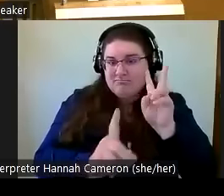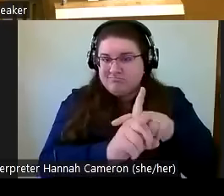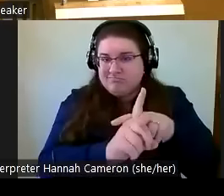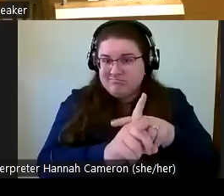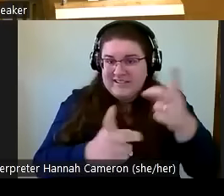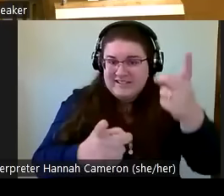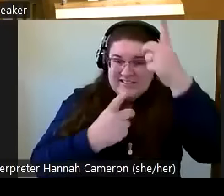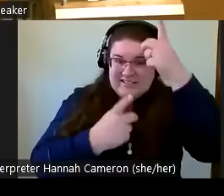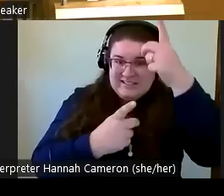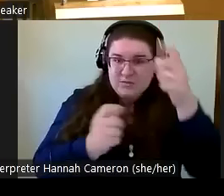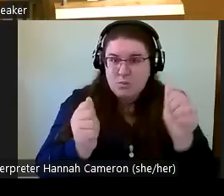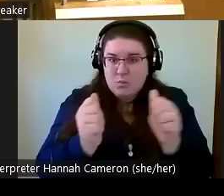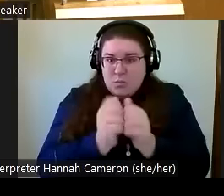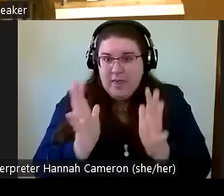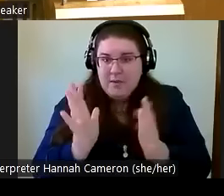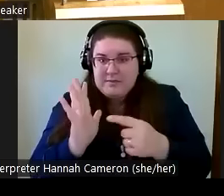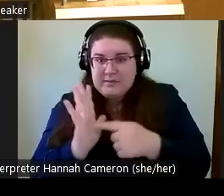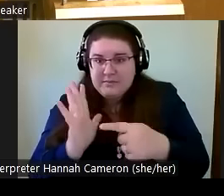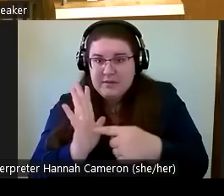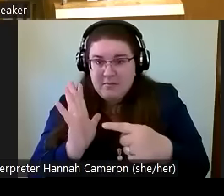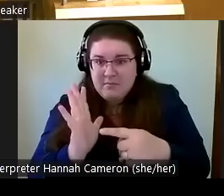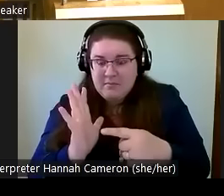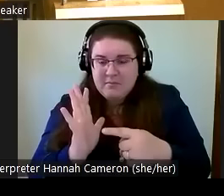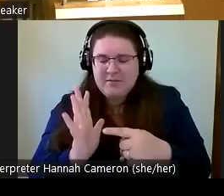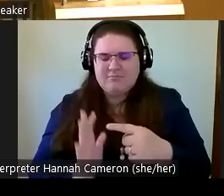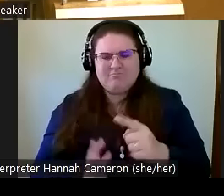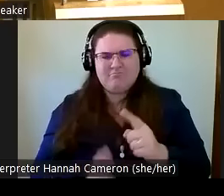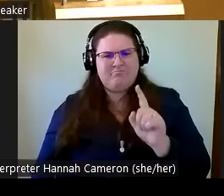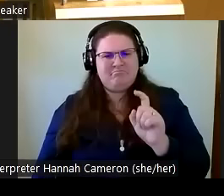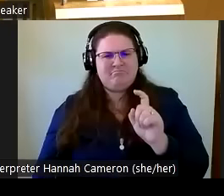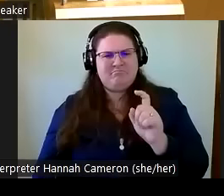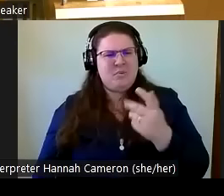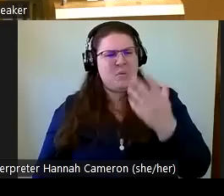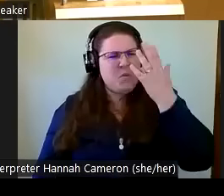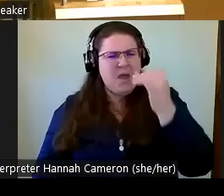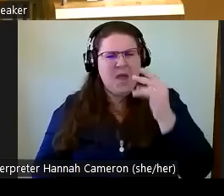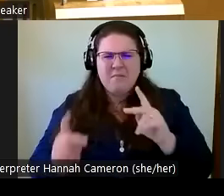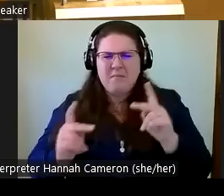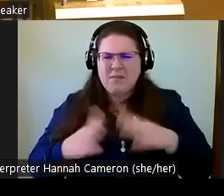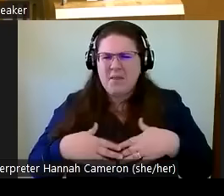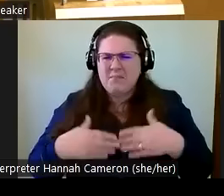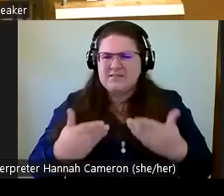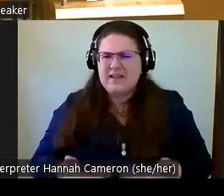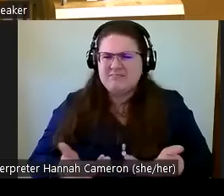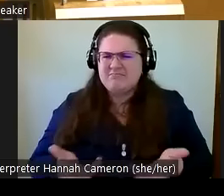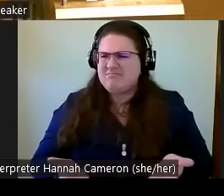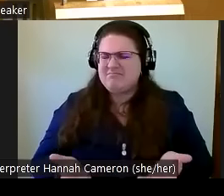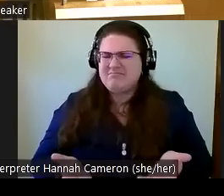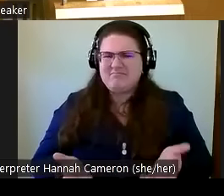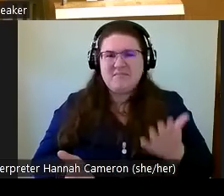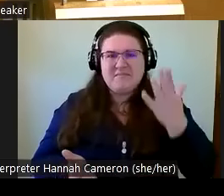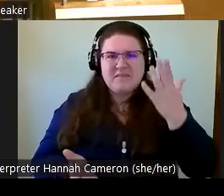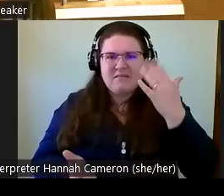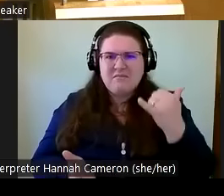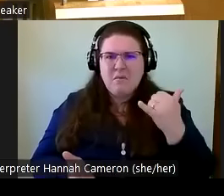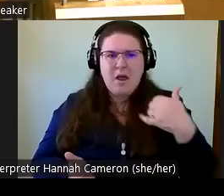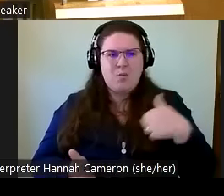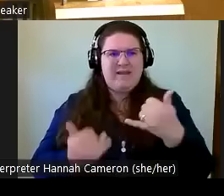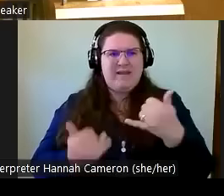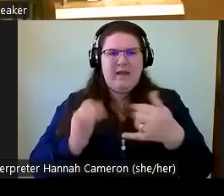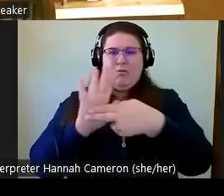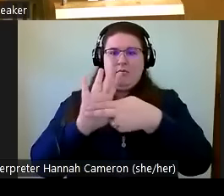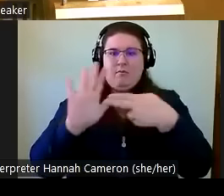me thinking about our last point. Why is it that people were so upset that we're now calling a disease in someone